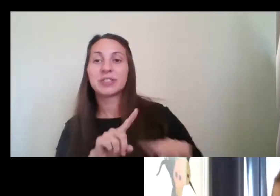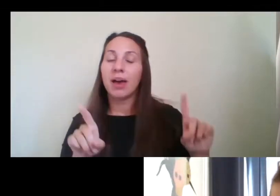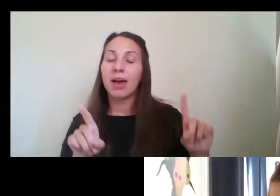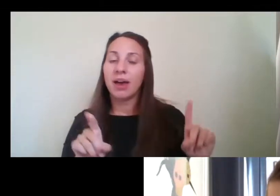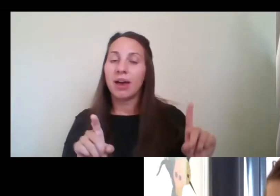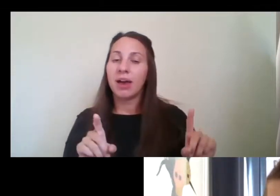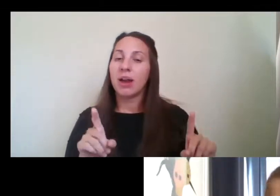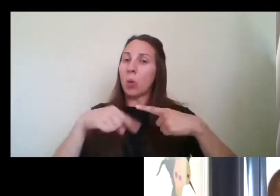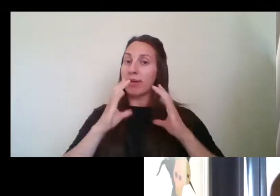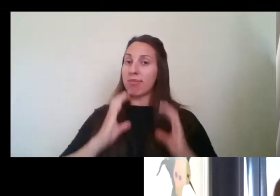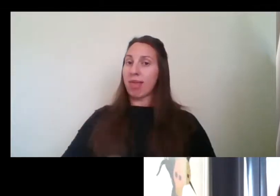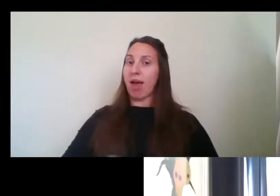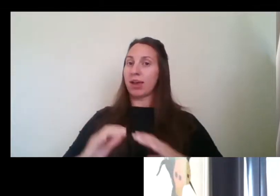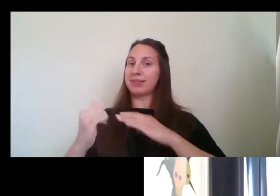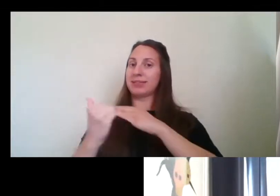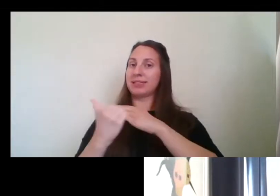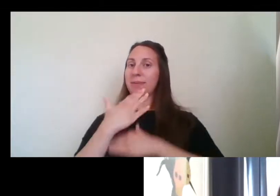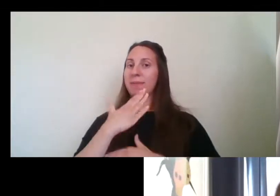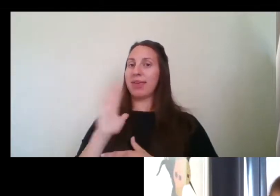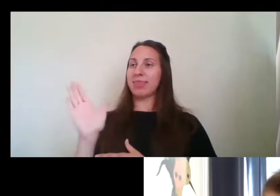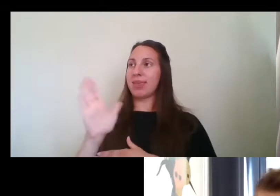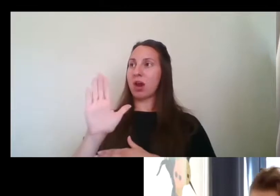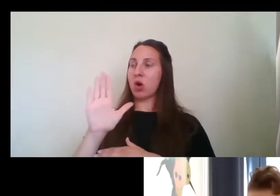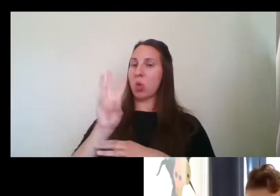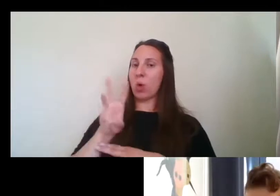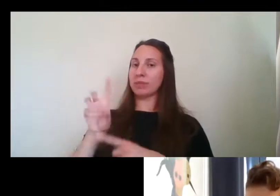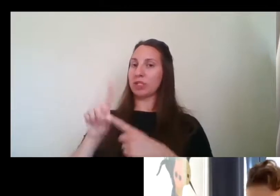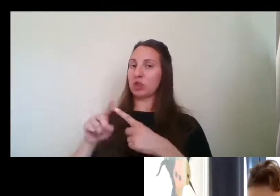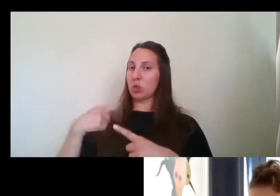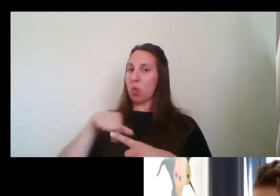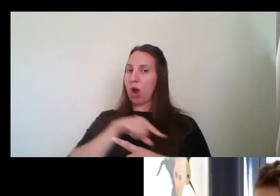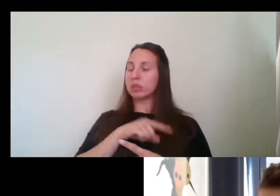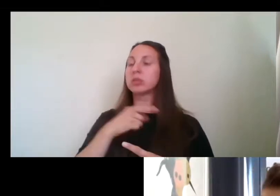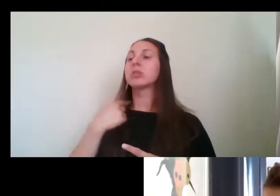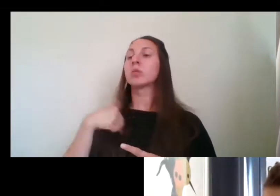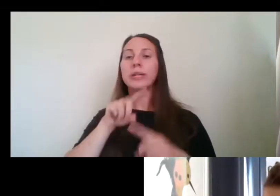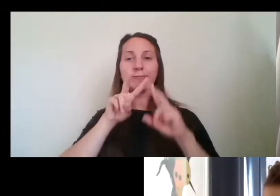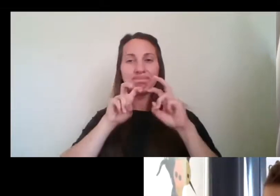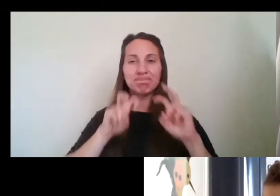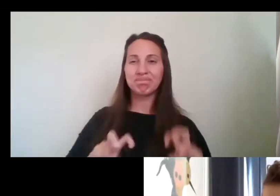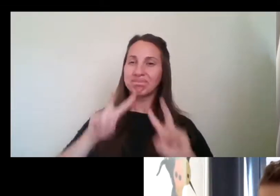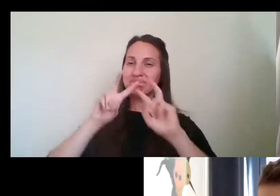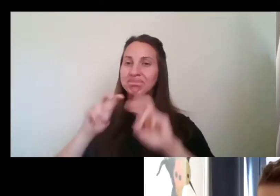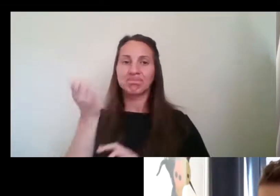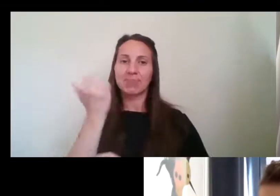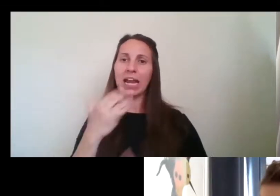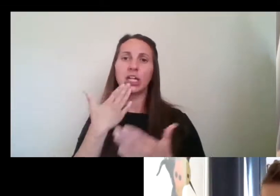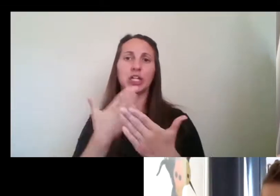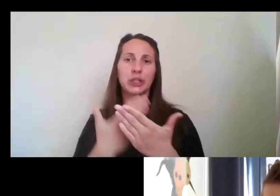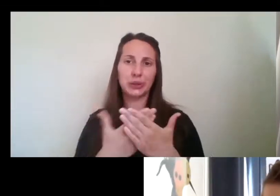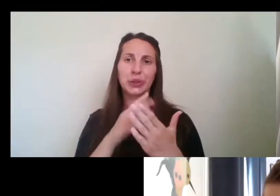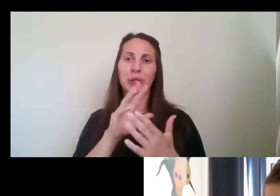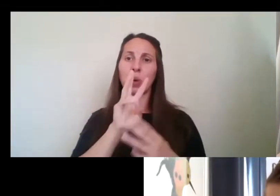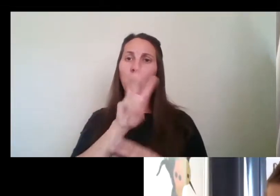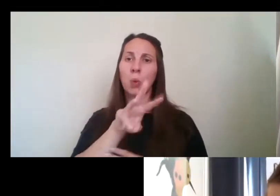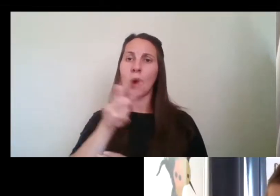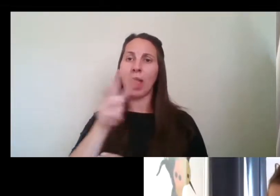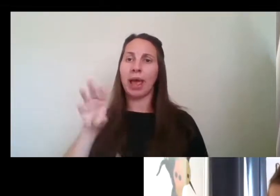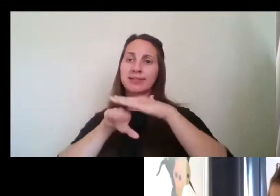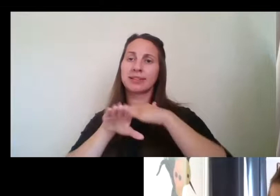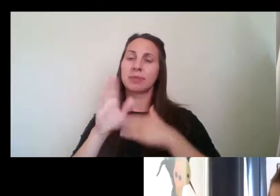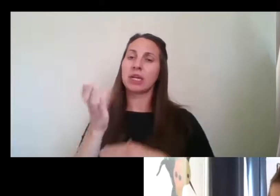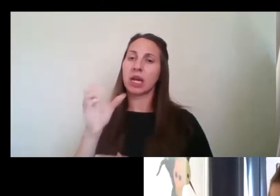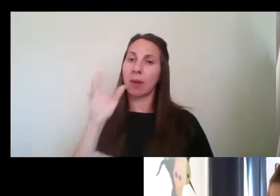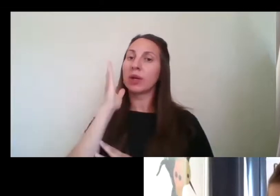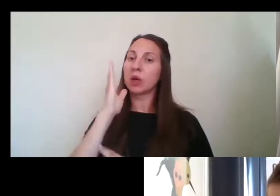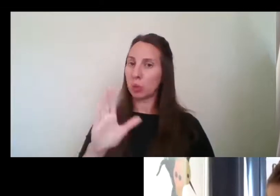clients submit their websites to us, we scope them out. Any good web accessibility company will want to